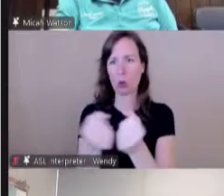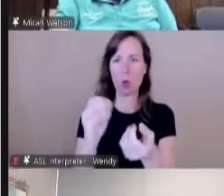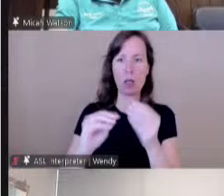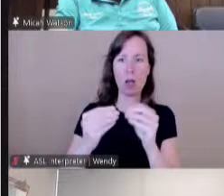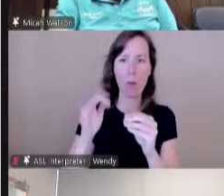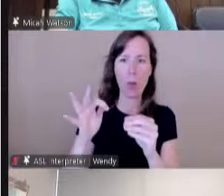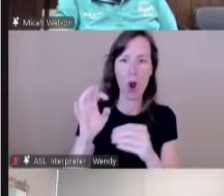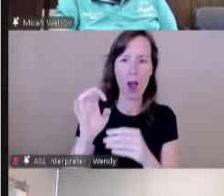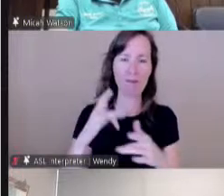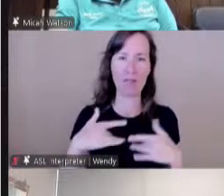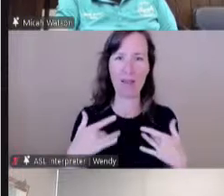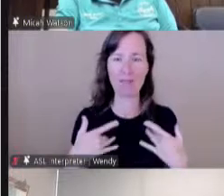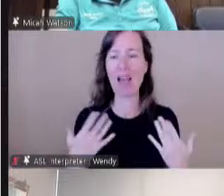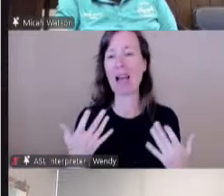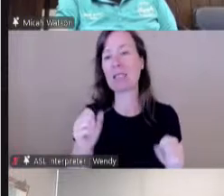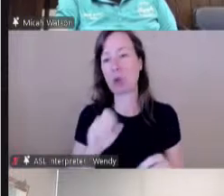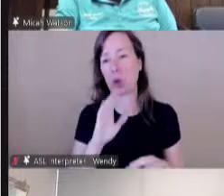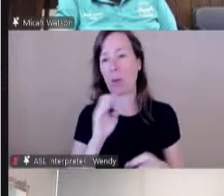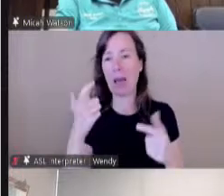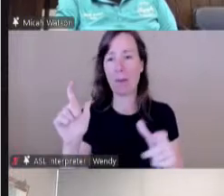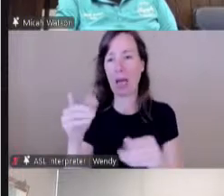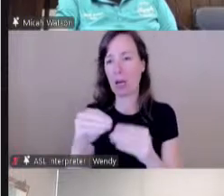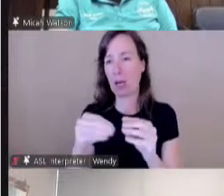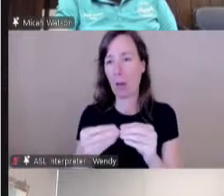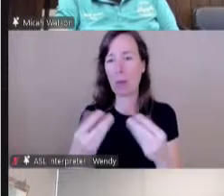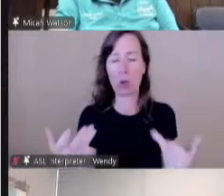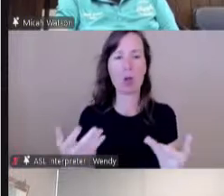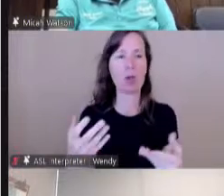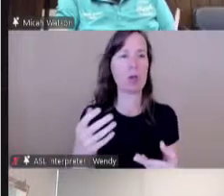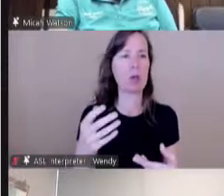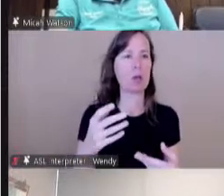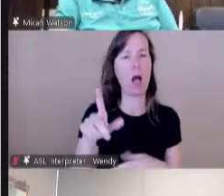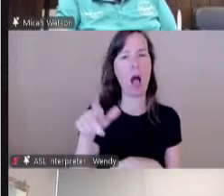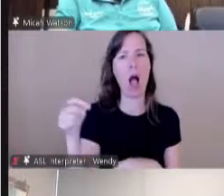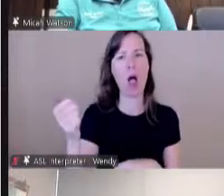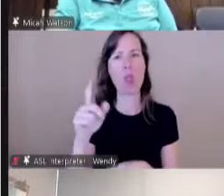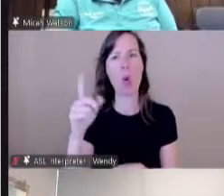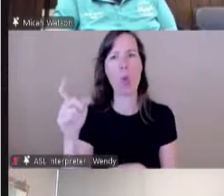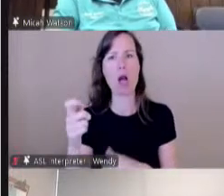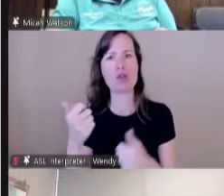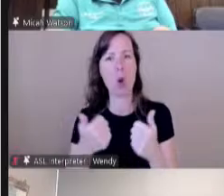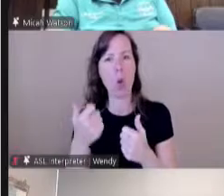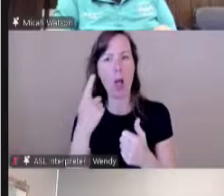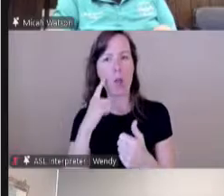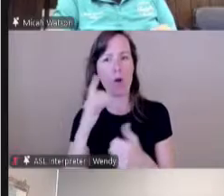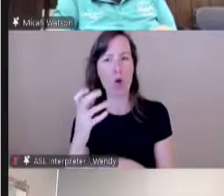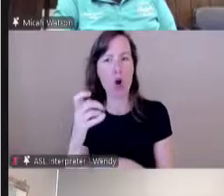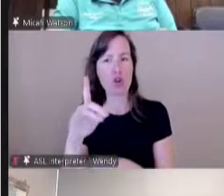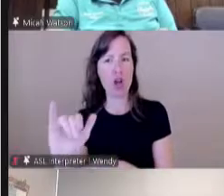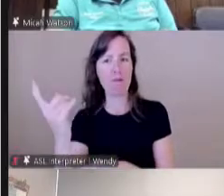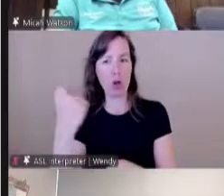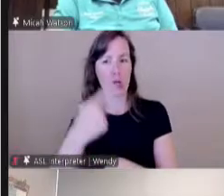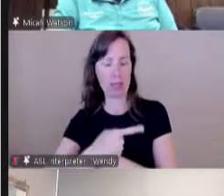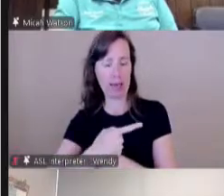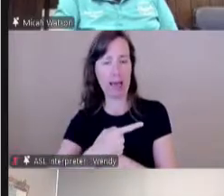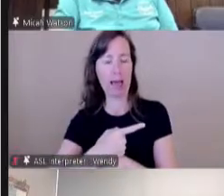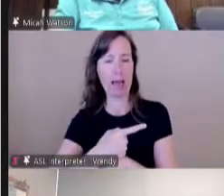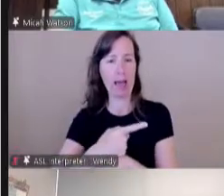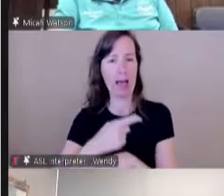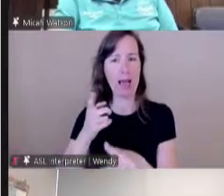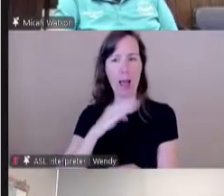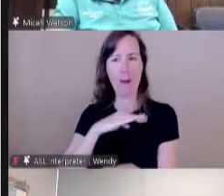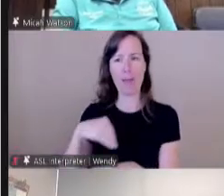number. And then my other question was whether for Cheverly Day, picking up on your point, Mayor,